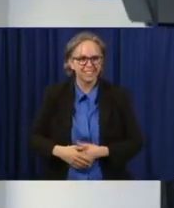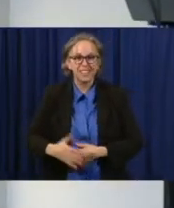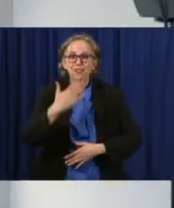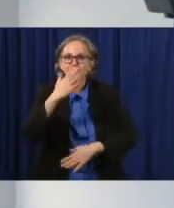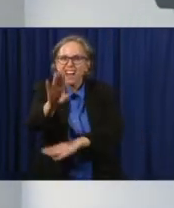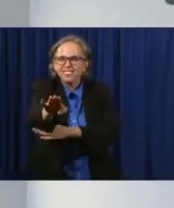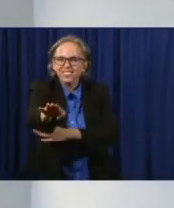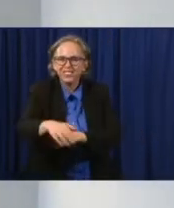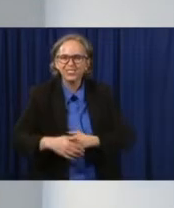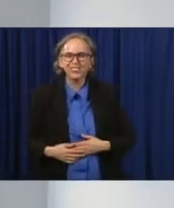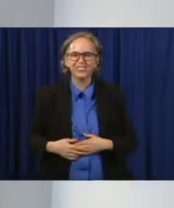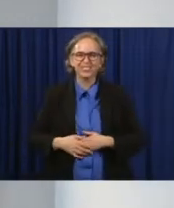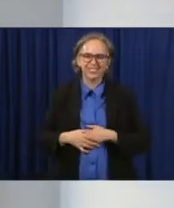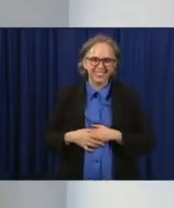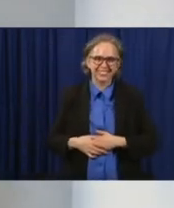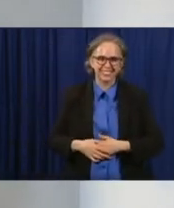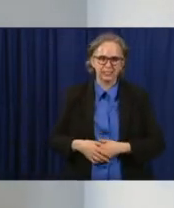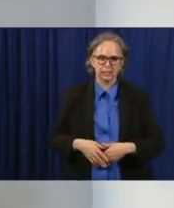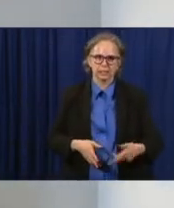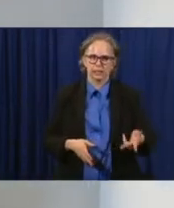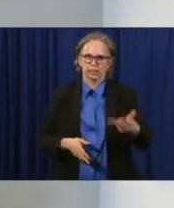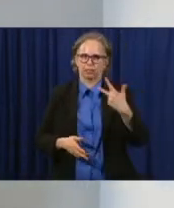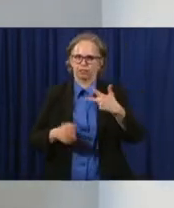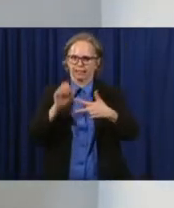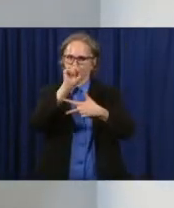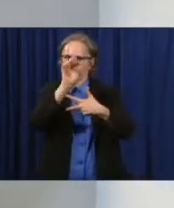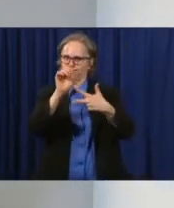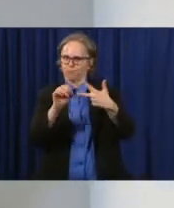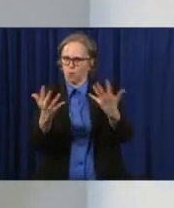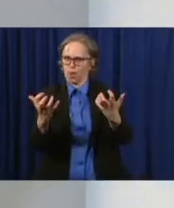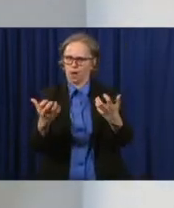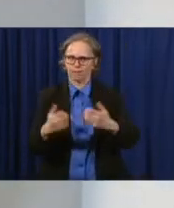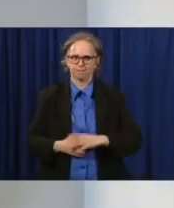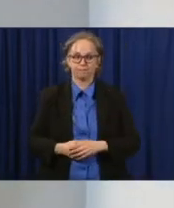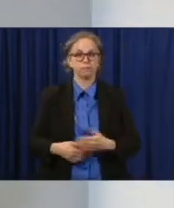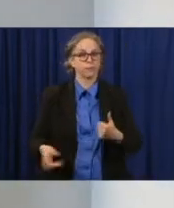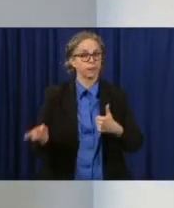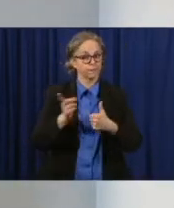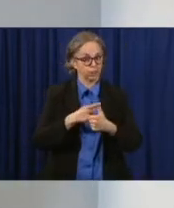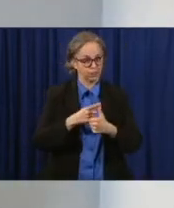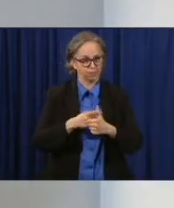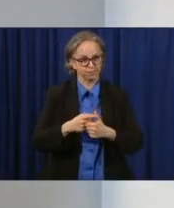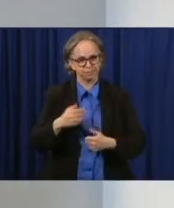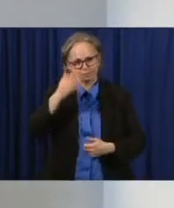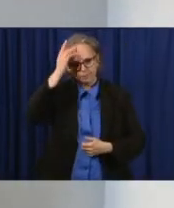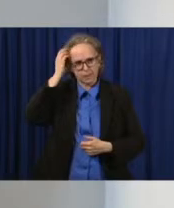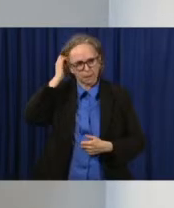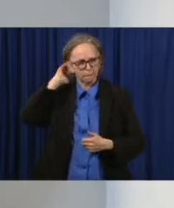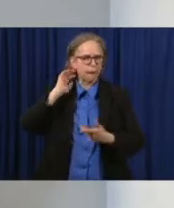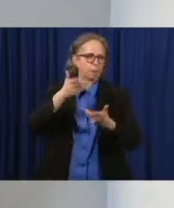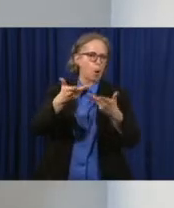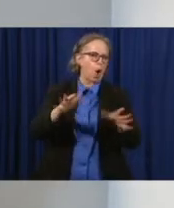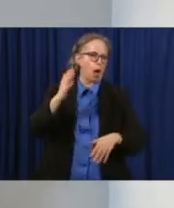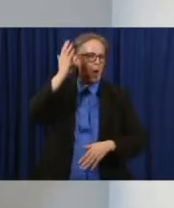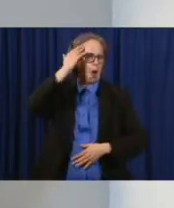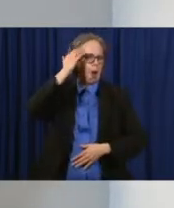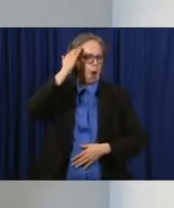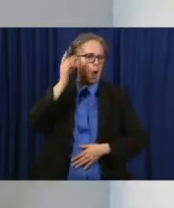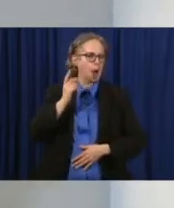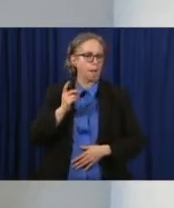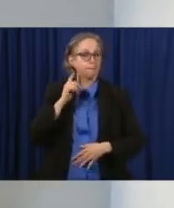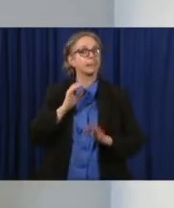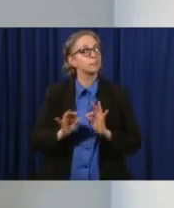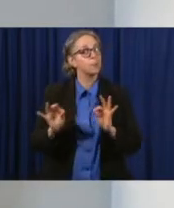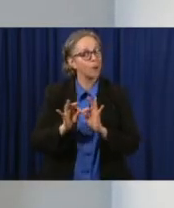afternoon. I have 3 items to cover today. The first may be somewhat redundant, but I feel it's important.